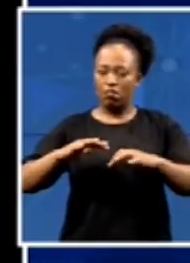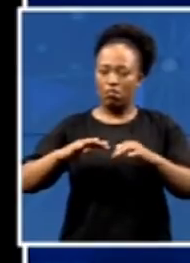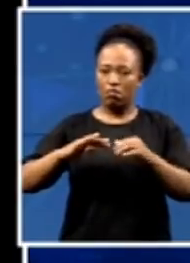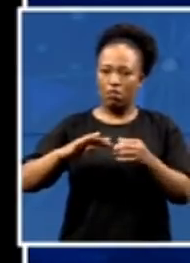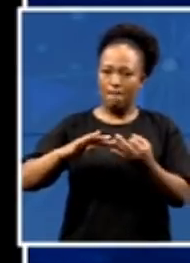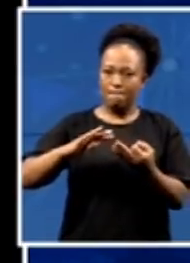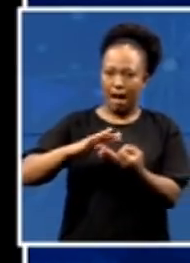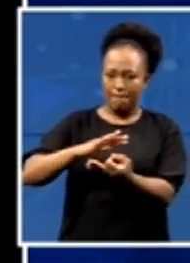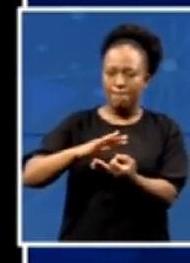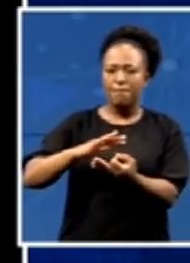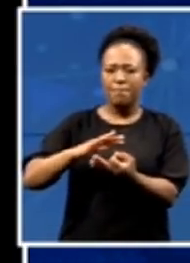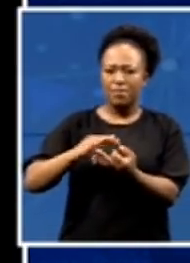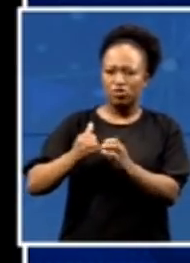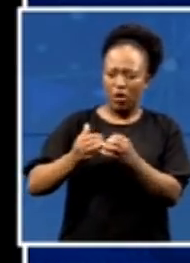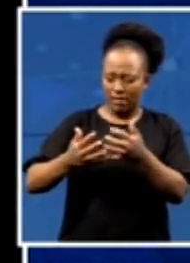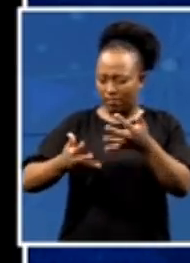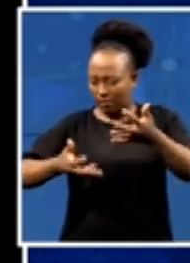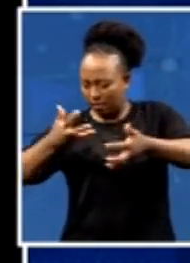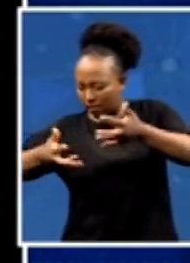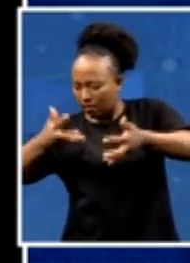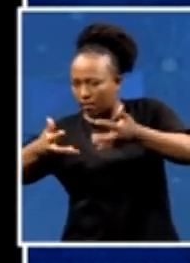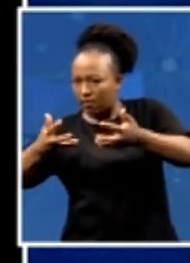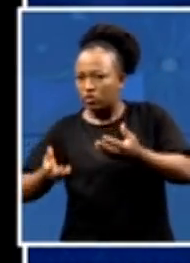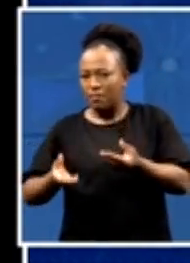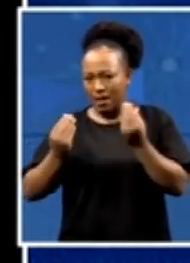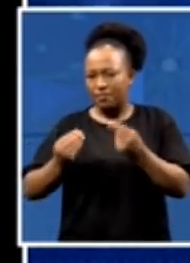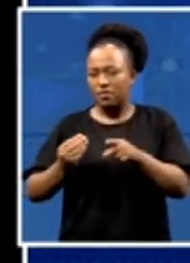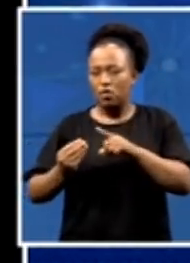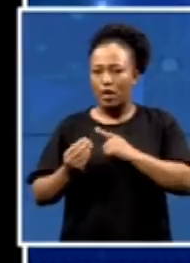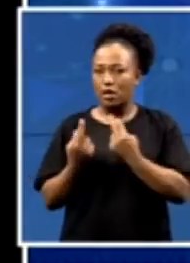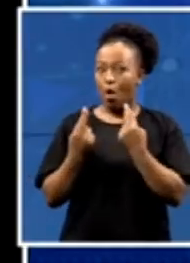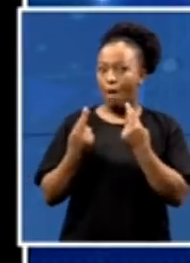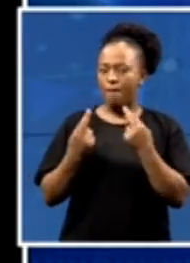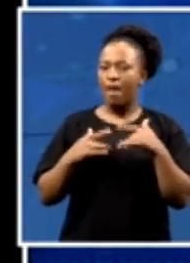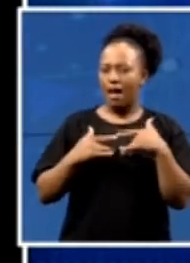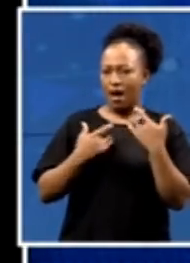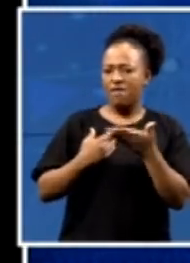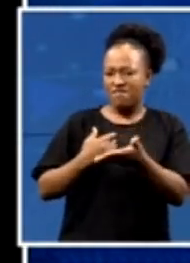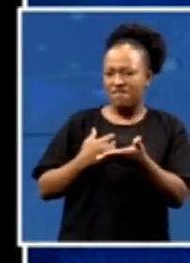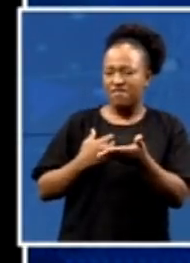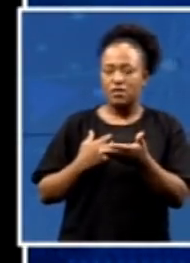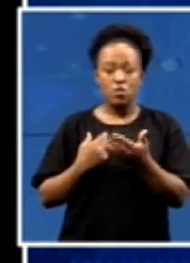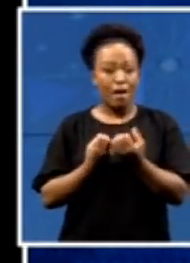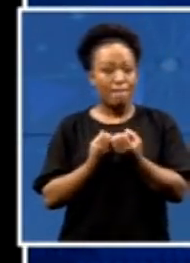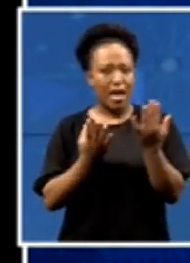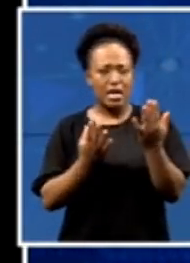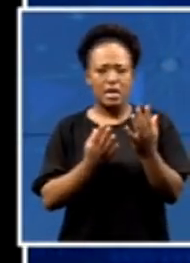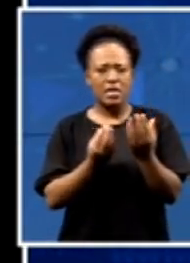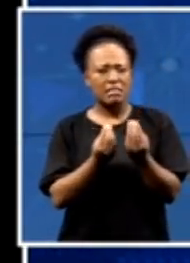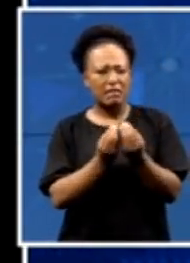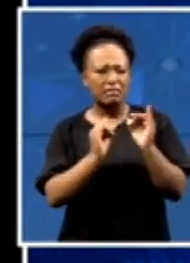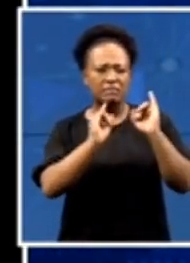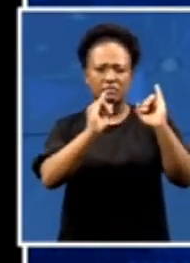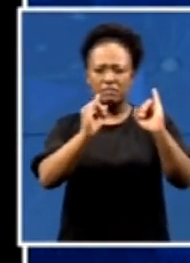surface, hoping that they are still alive. There are so many incidents here in KwaZulu-Natal of such similar,